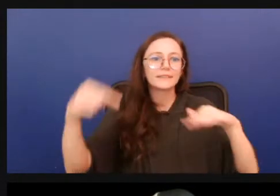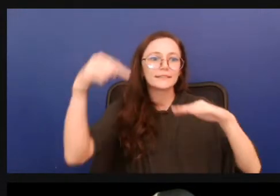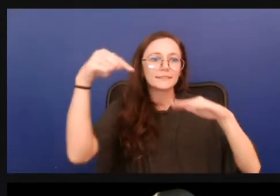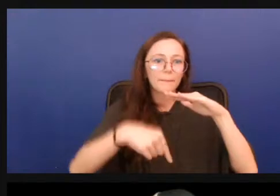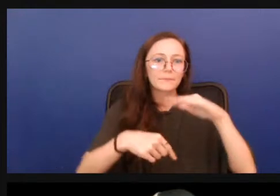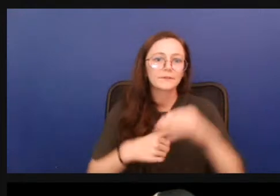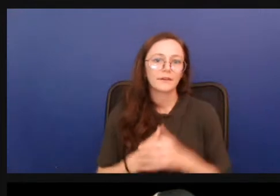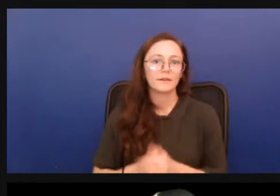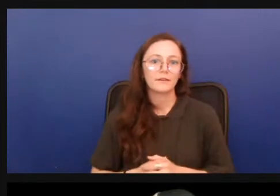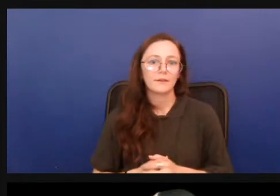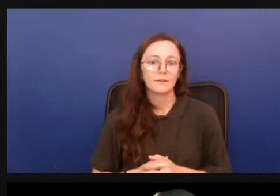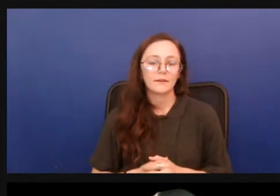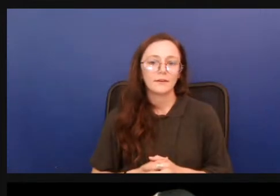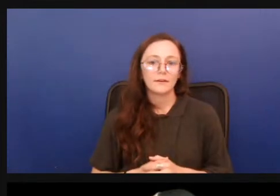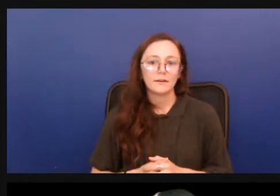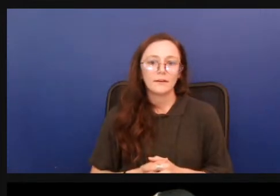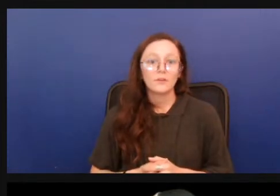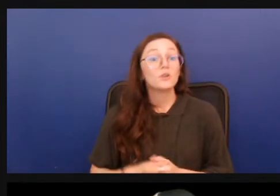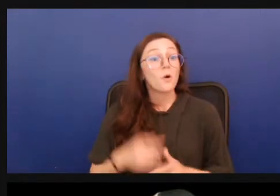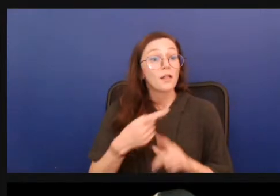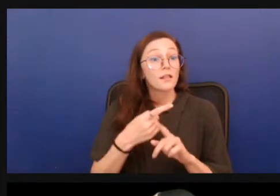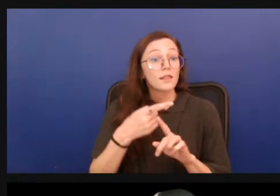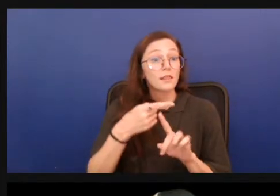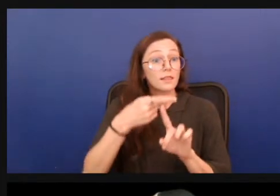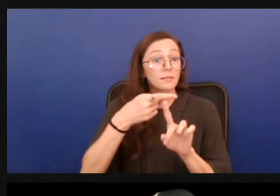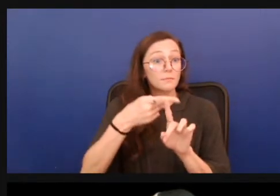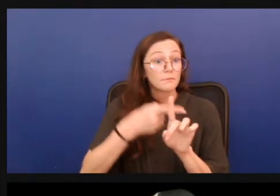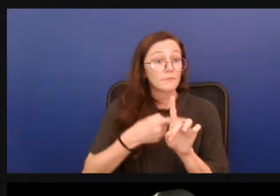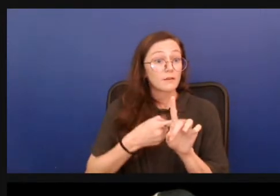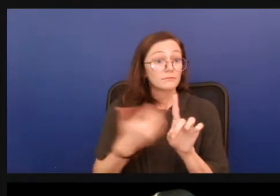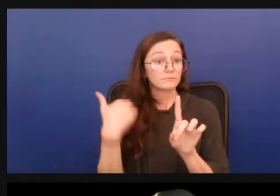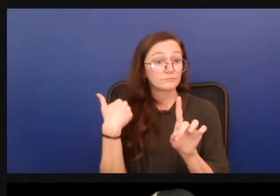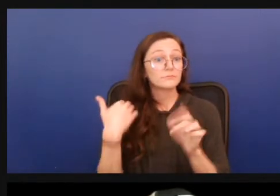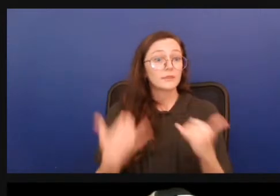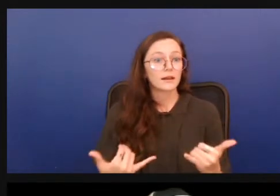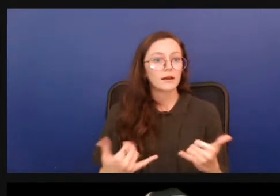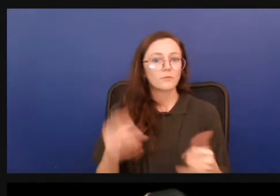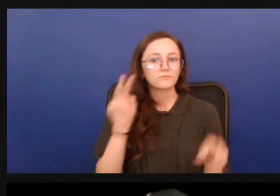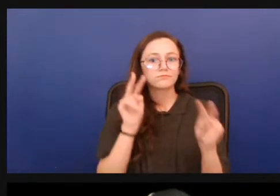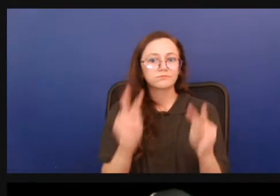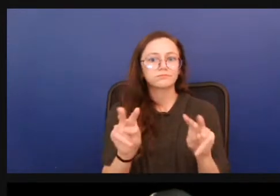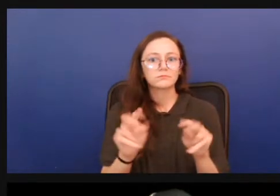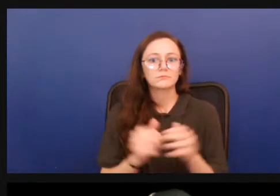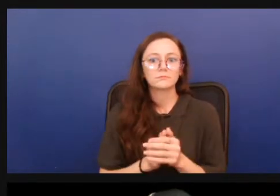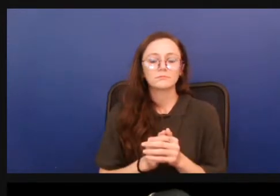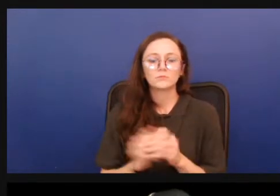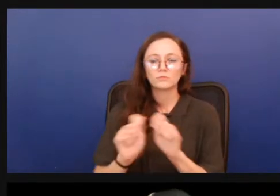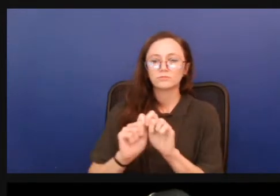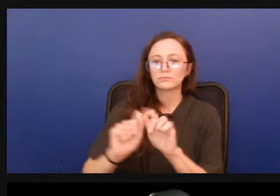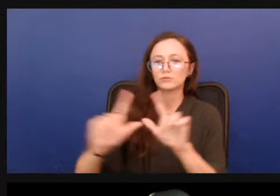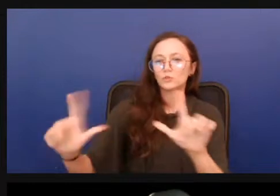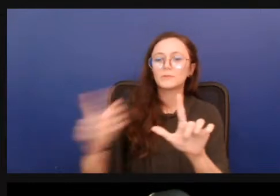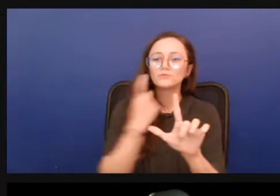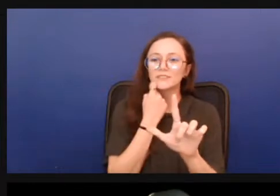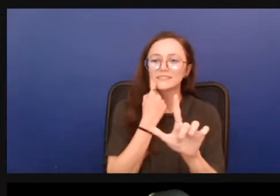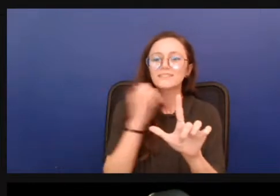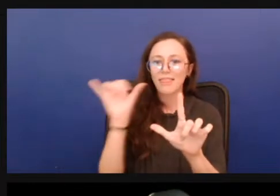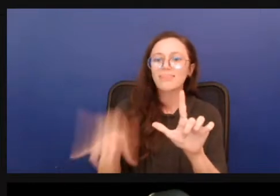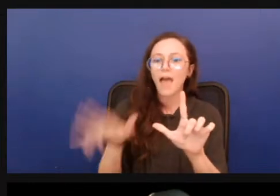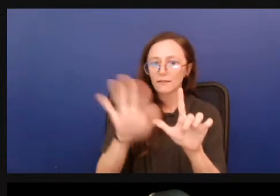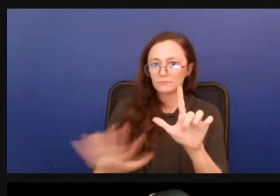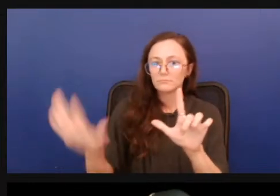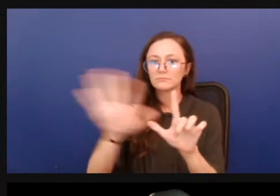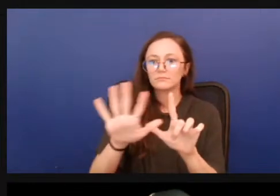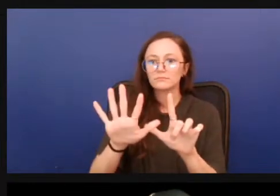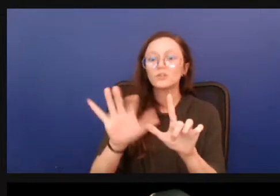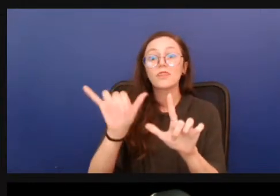So looking at the last month now, we were zoomed into just over here. So that drop with the earthquake